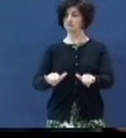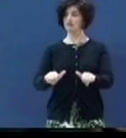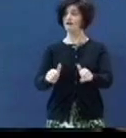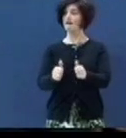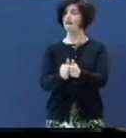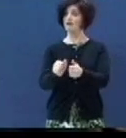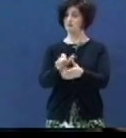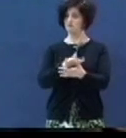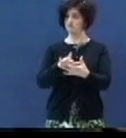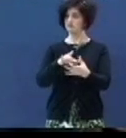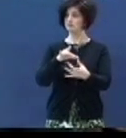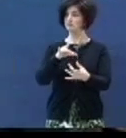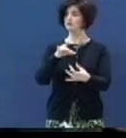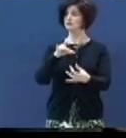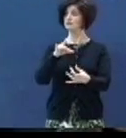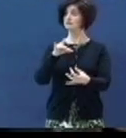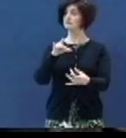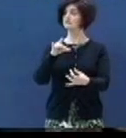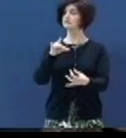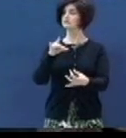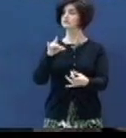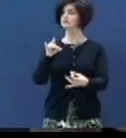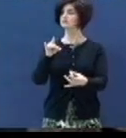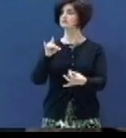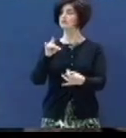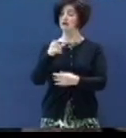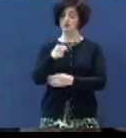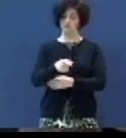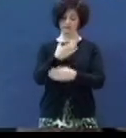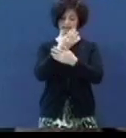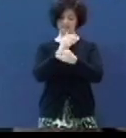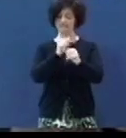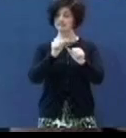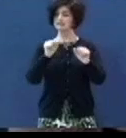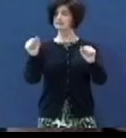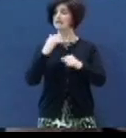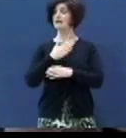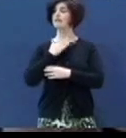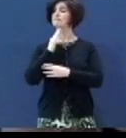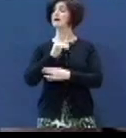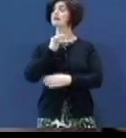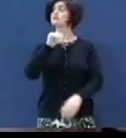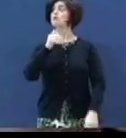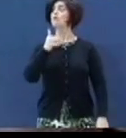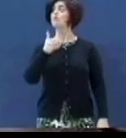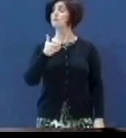Spirit when he saved my soul.